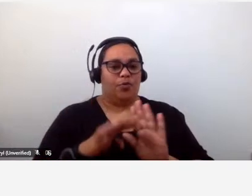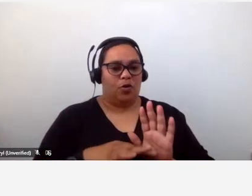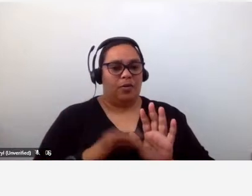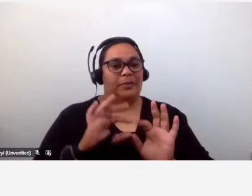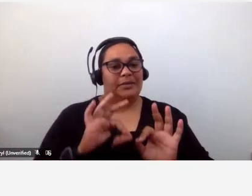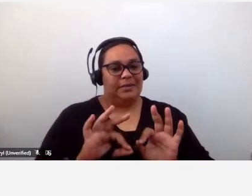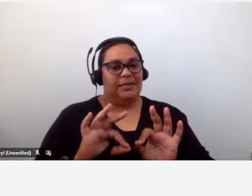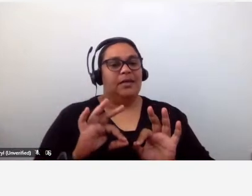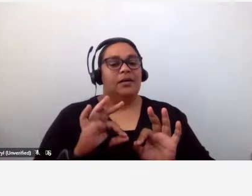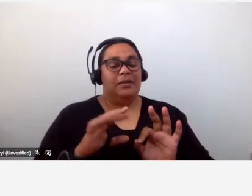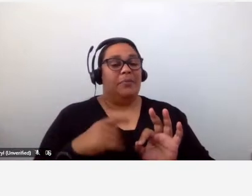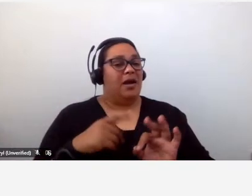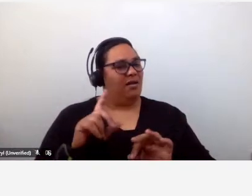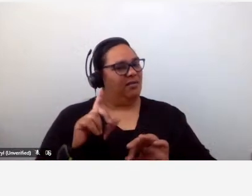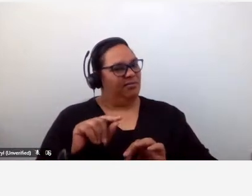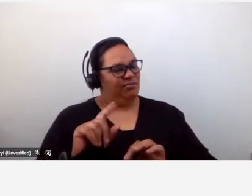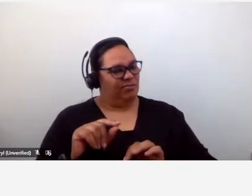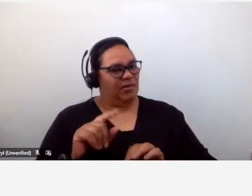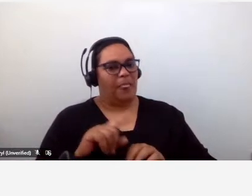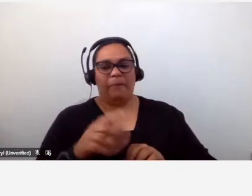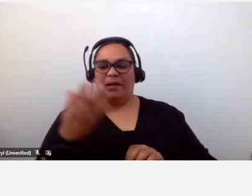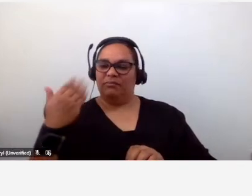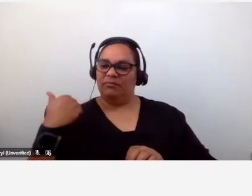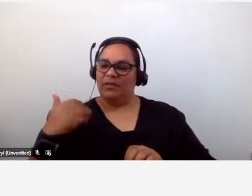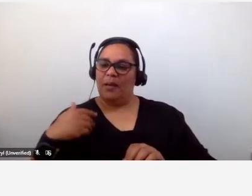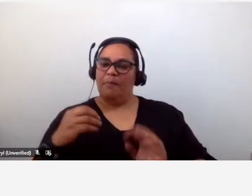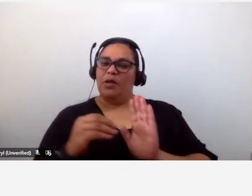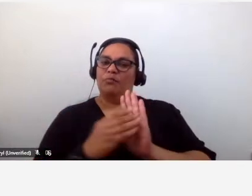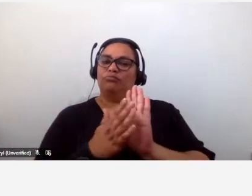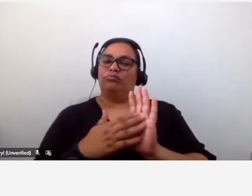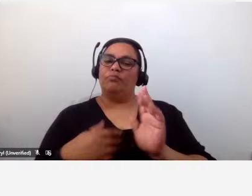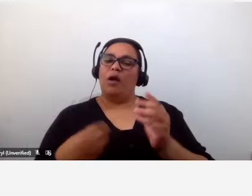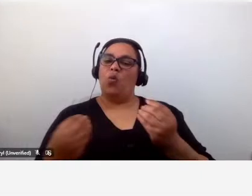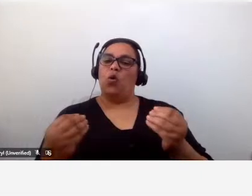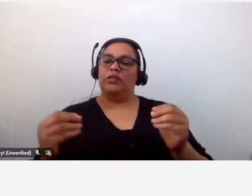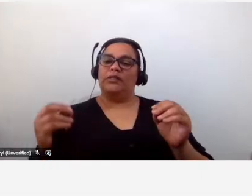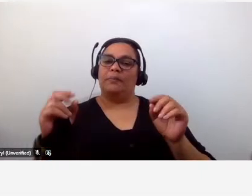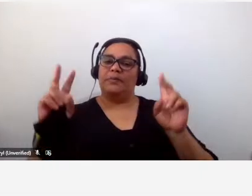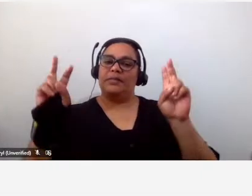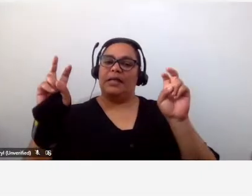fact, interestingly, the other day I posted on my WhatsApp status